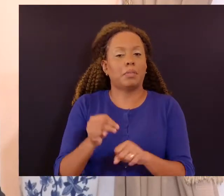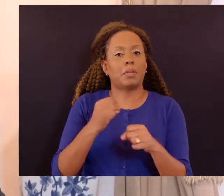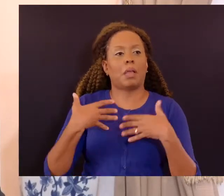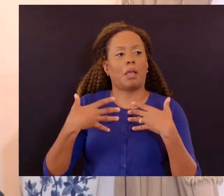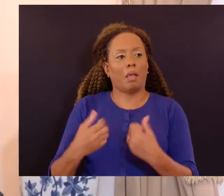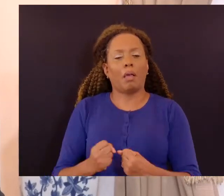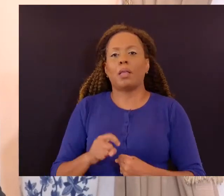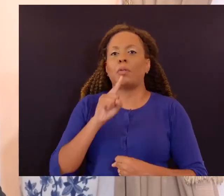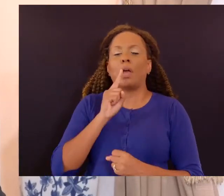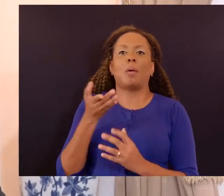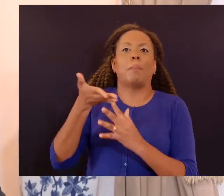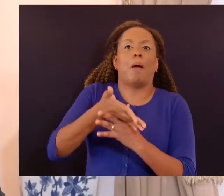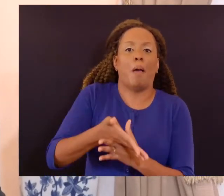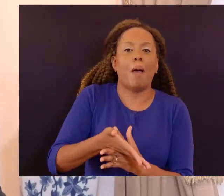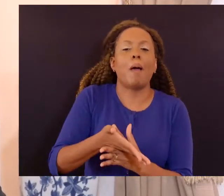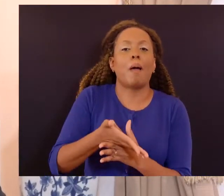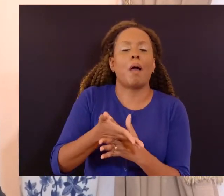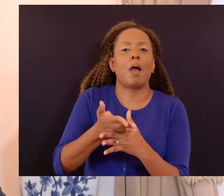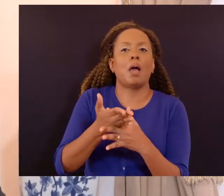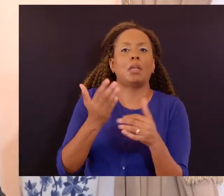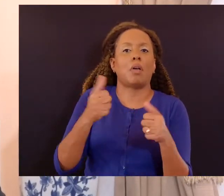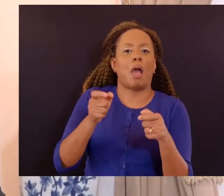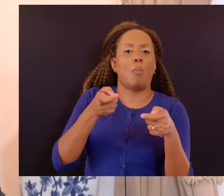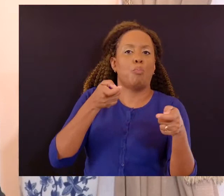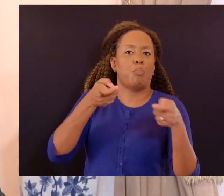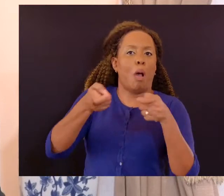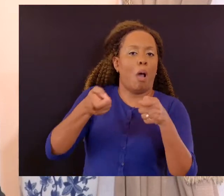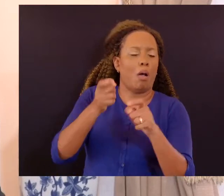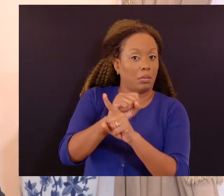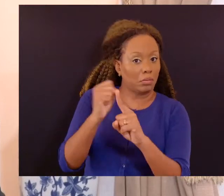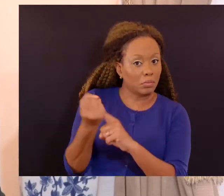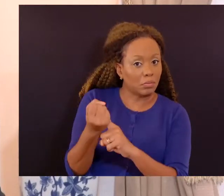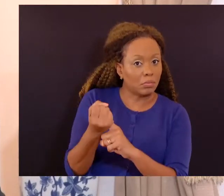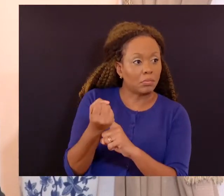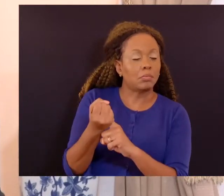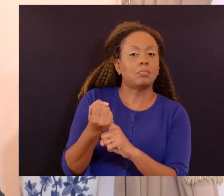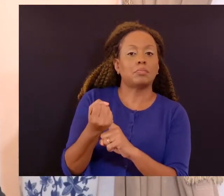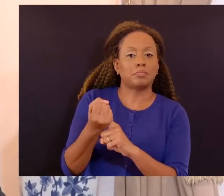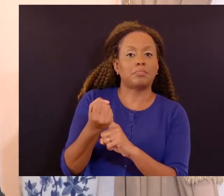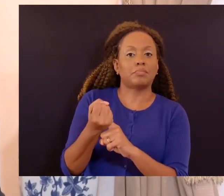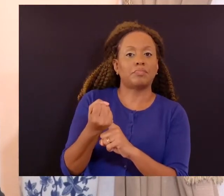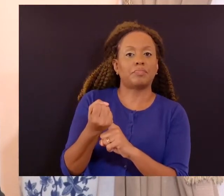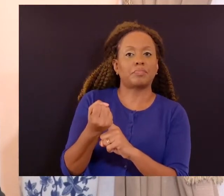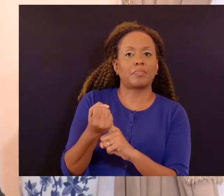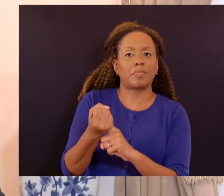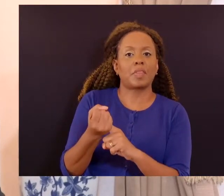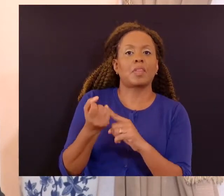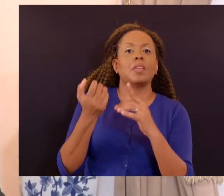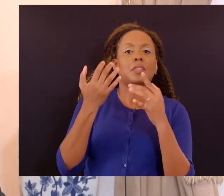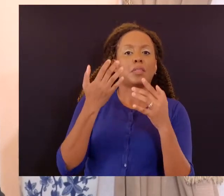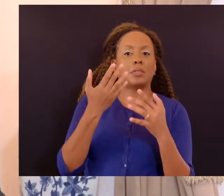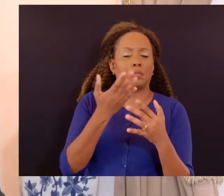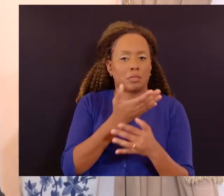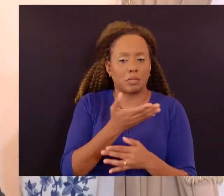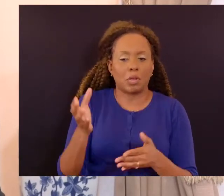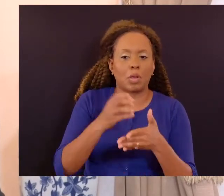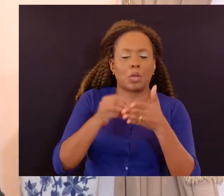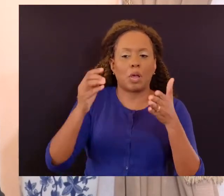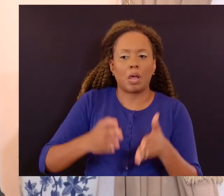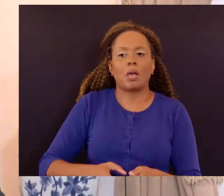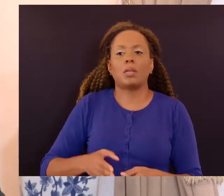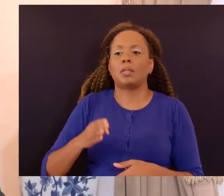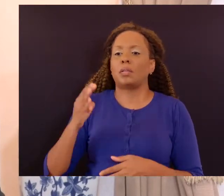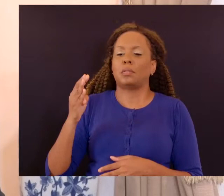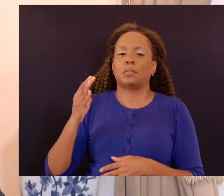and Wellness quickly, and we've been able to allow students to revert to the online classes in order to